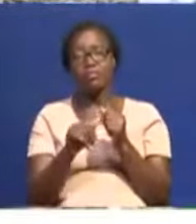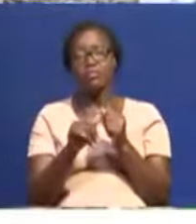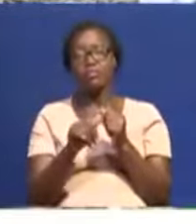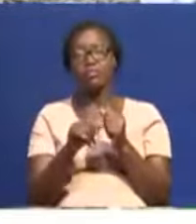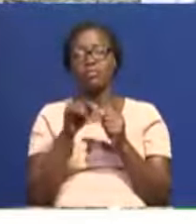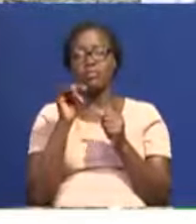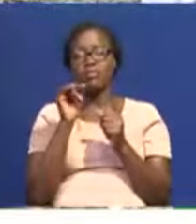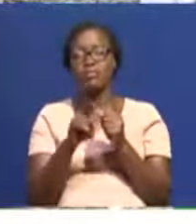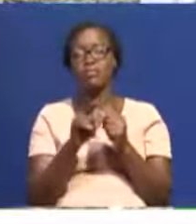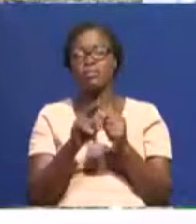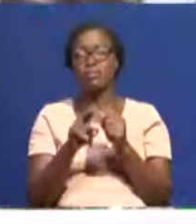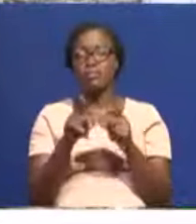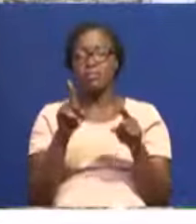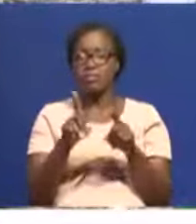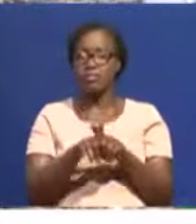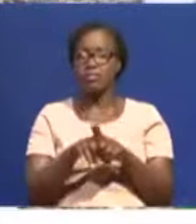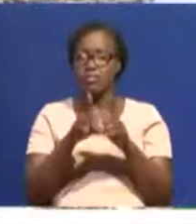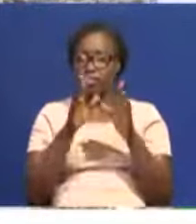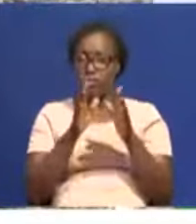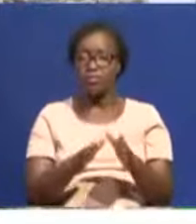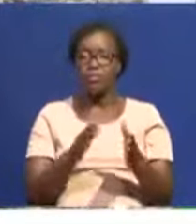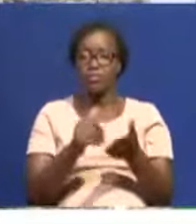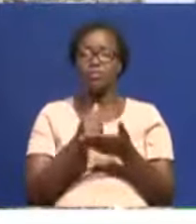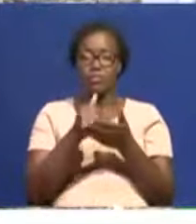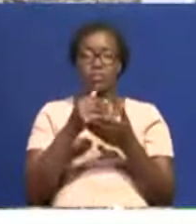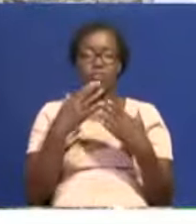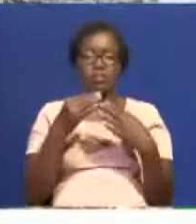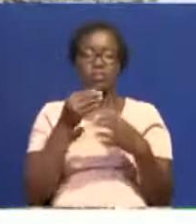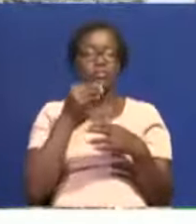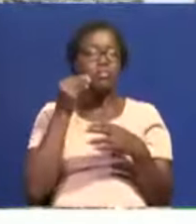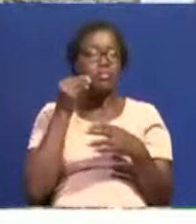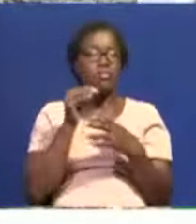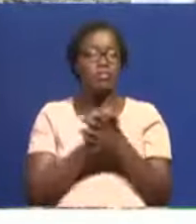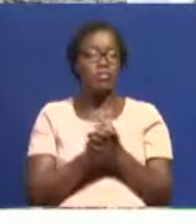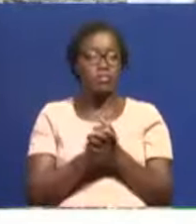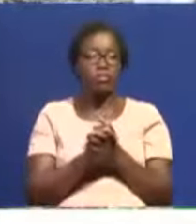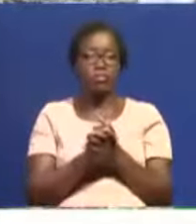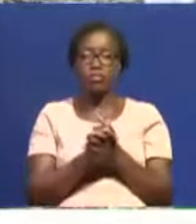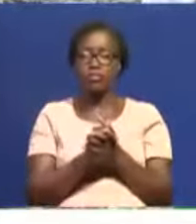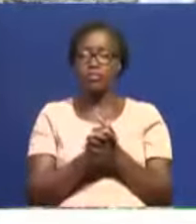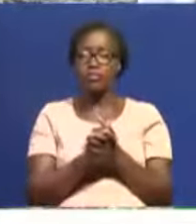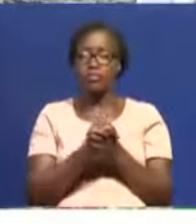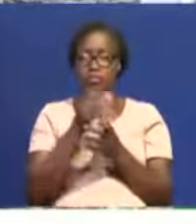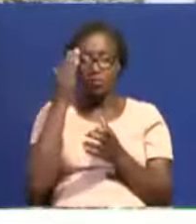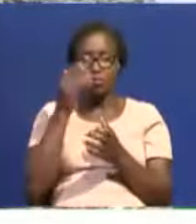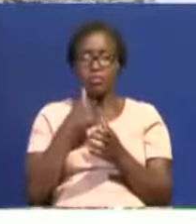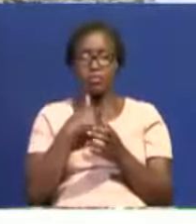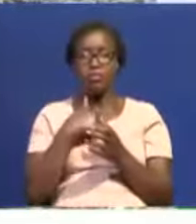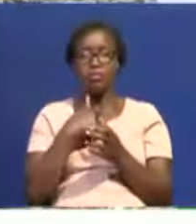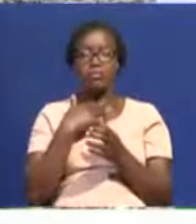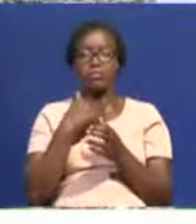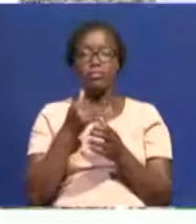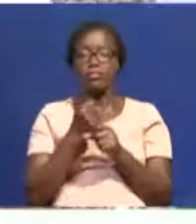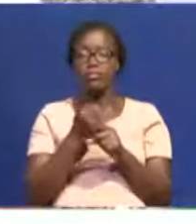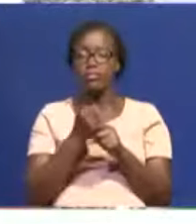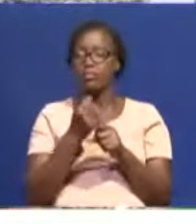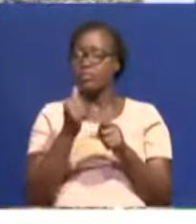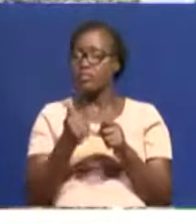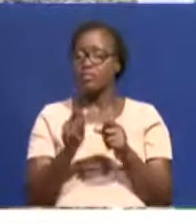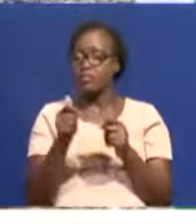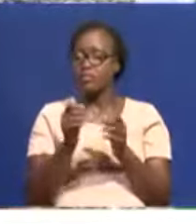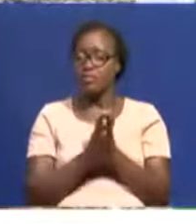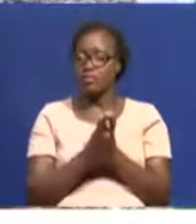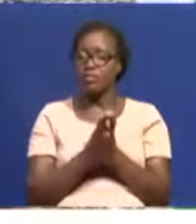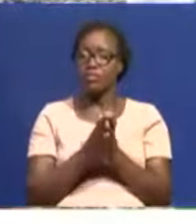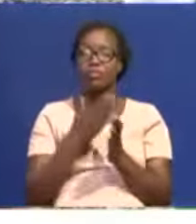unafaa upotu mwenye atasaidia watu wenye nyumbani, work hard ukisema, unajua mimi notafanya hivi na hivi nyumbani, mimi